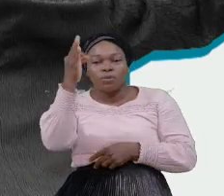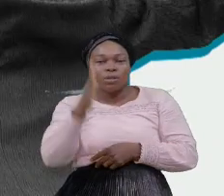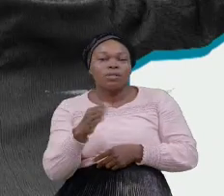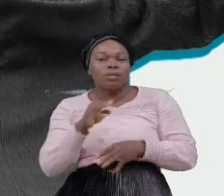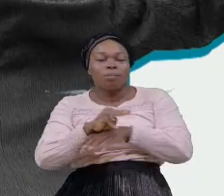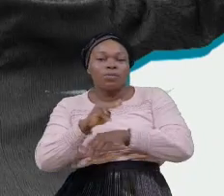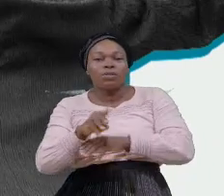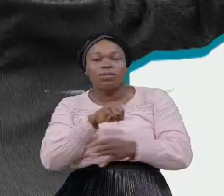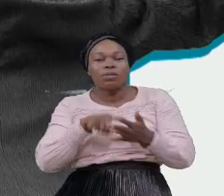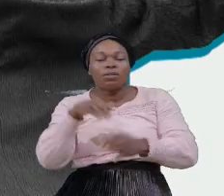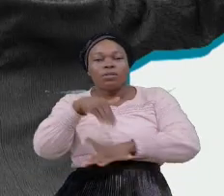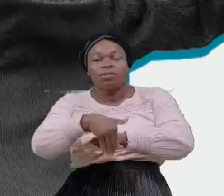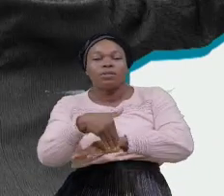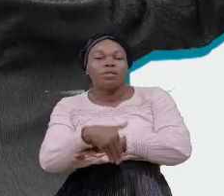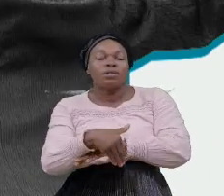link,